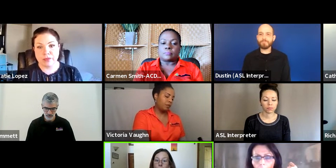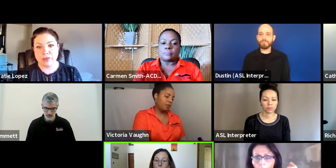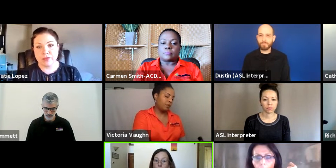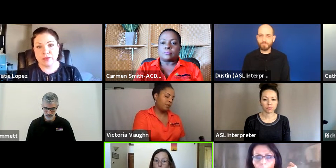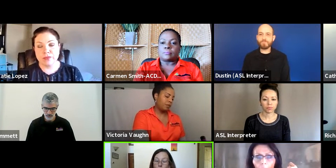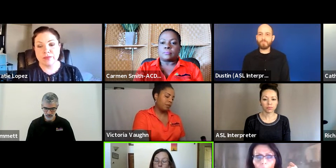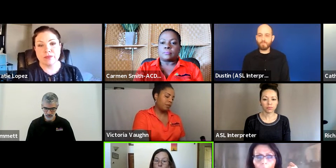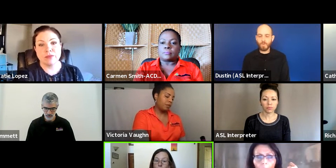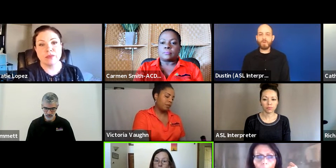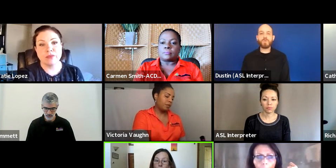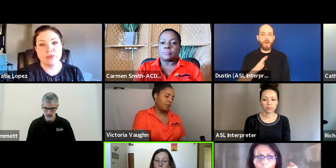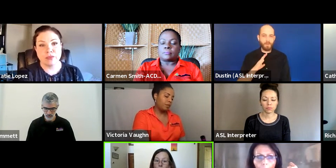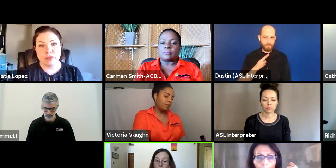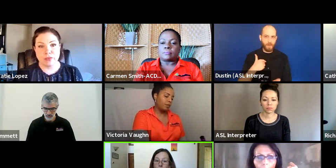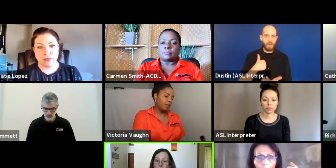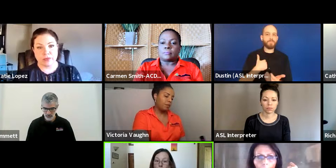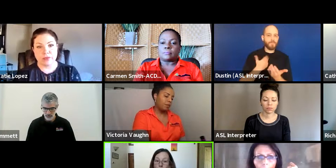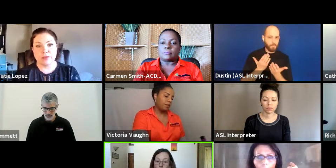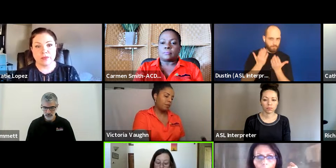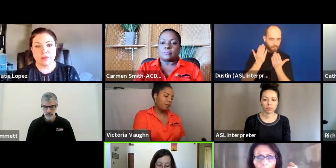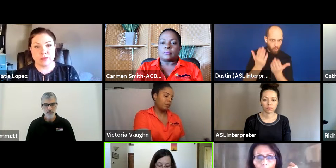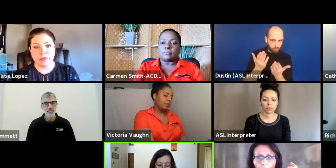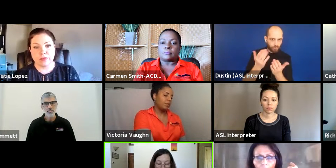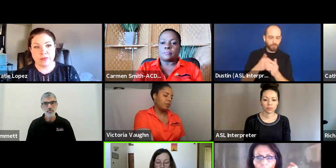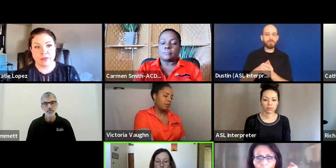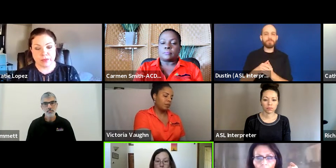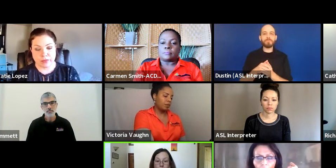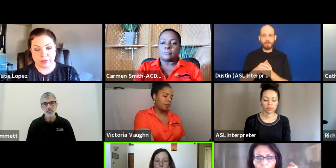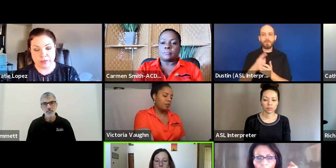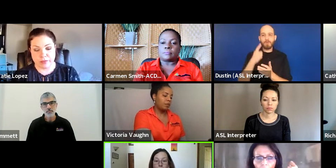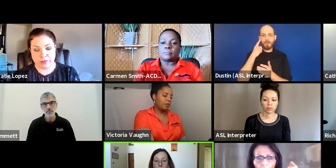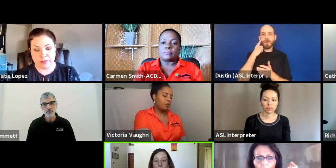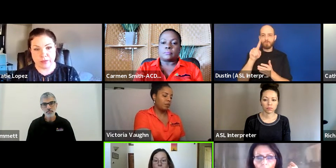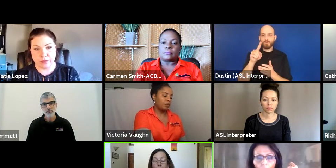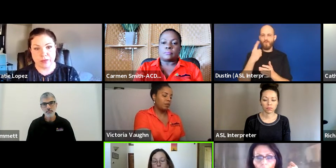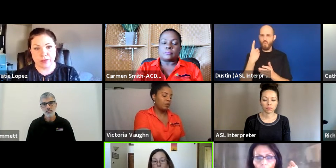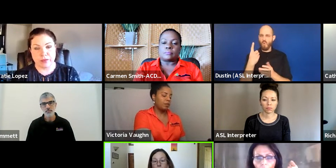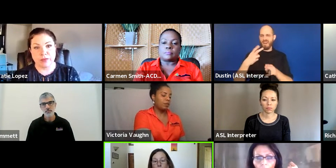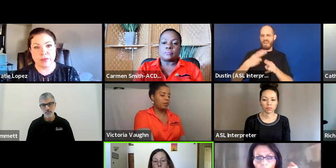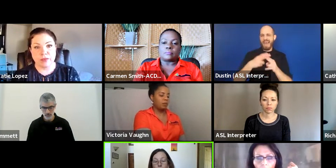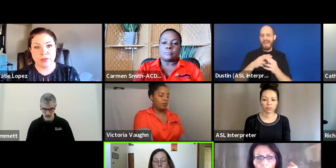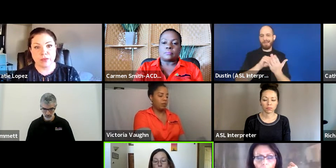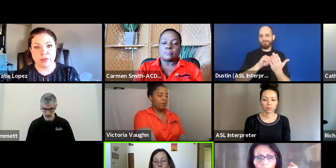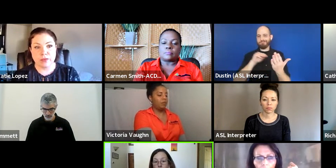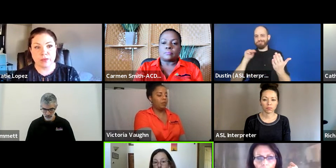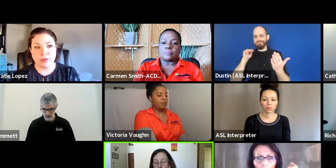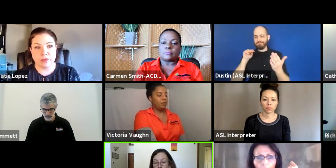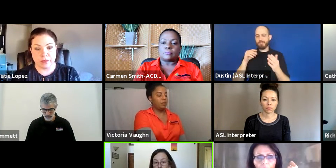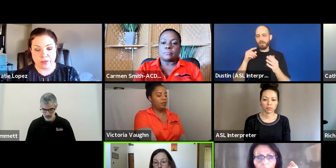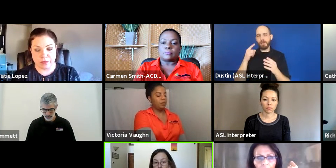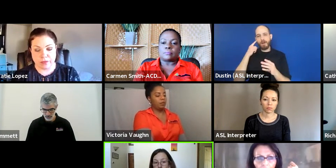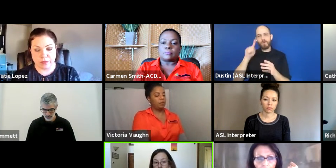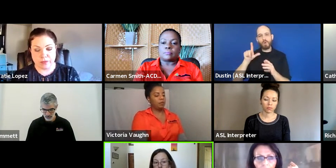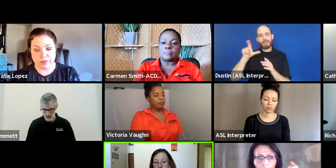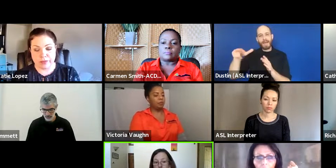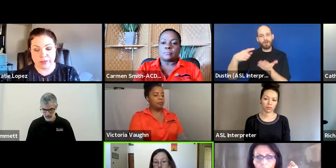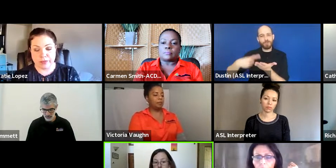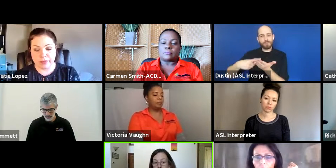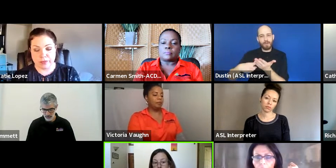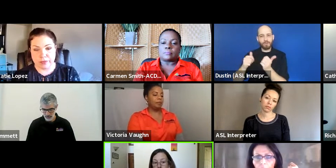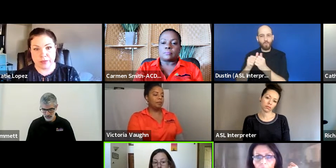Okay, so there's a motion on the floor to hold that one application until there's further discussion with the full board